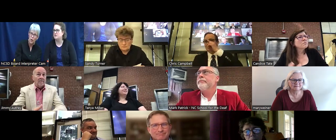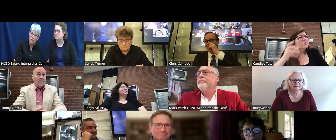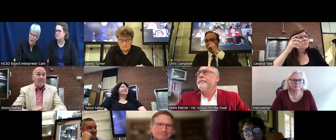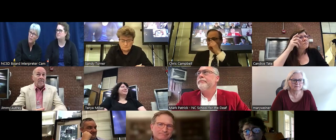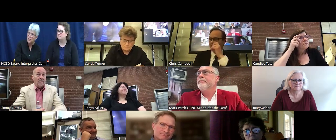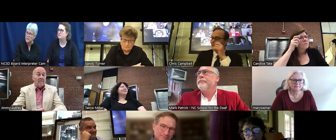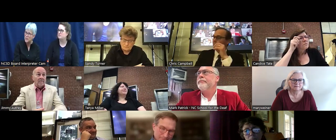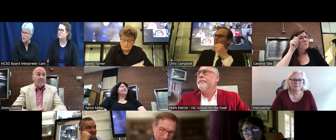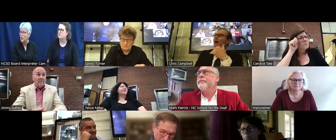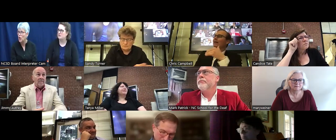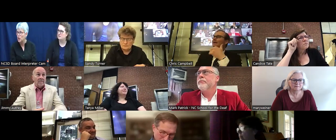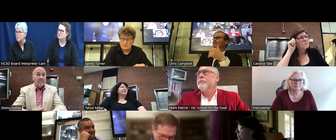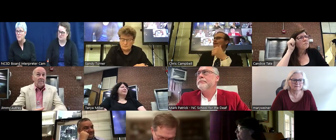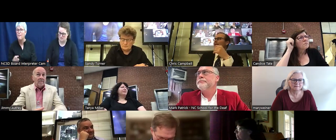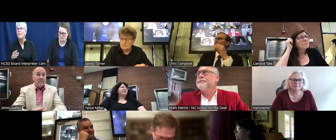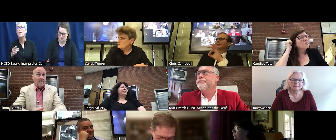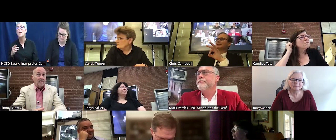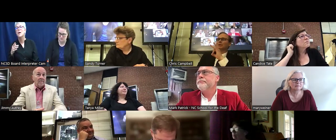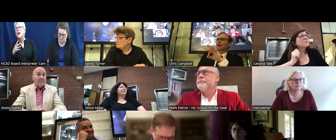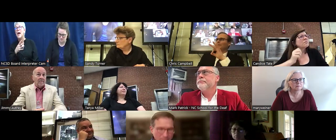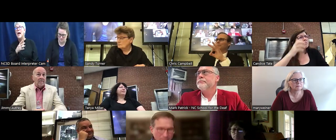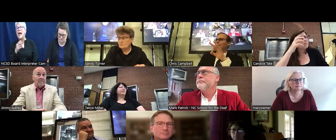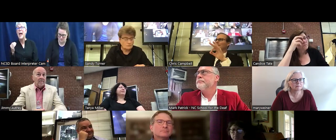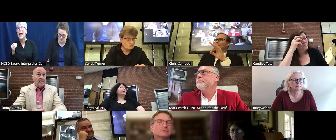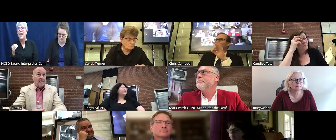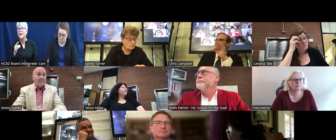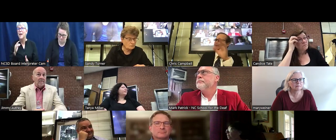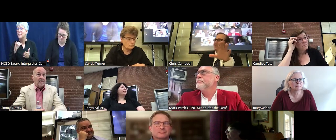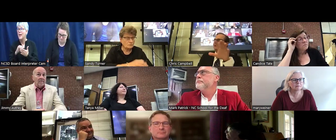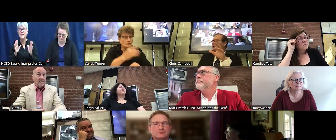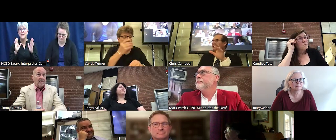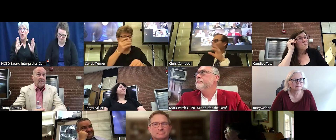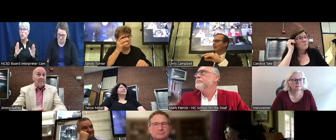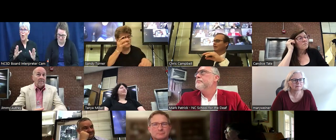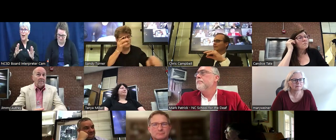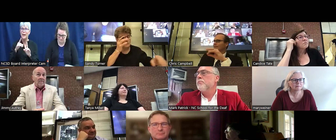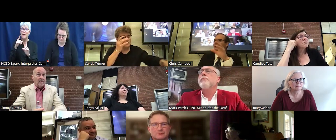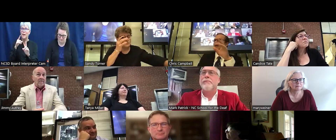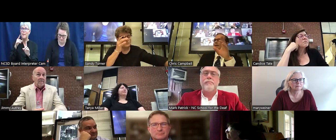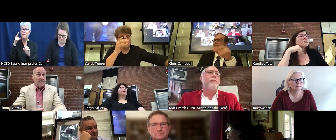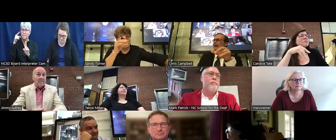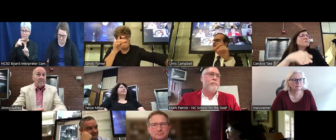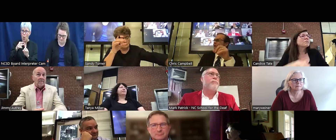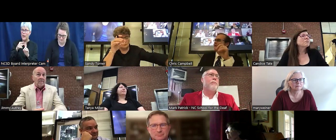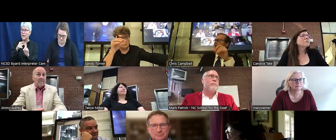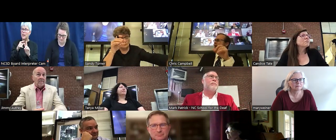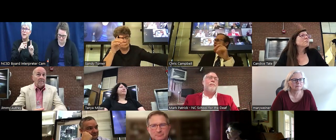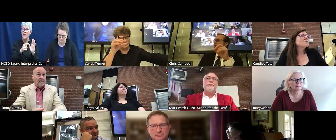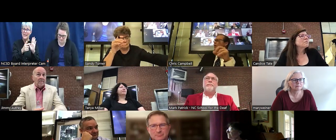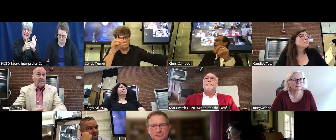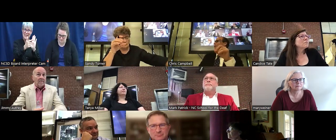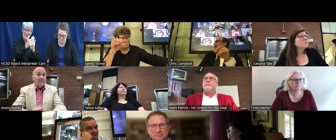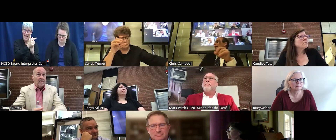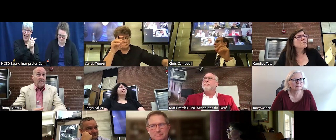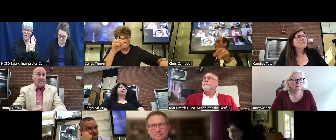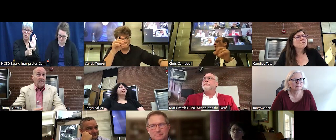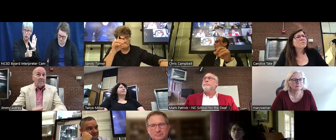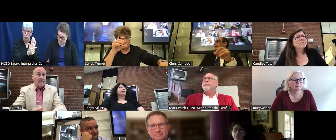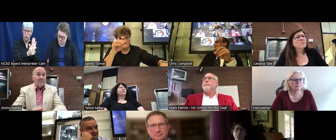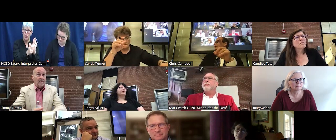This is Chris. There's not the policy, and this is a great point of the difference between statute and policy. Statute does not require you to